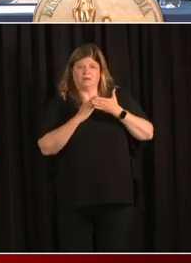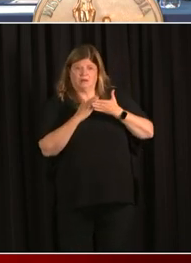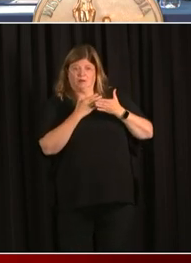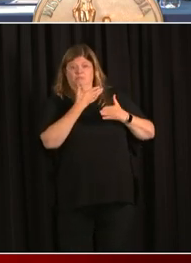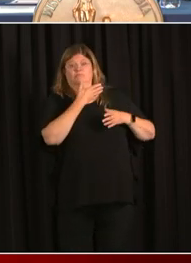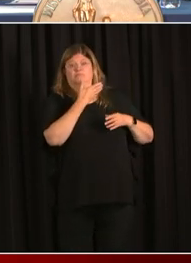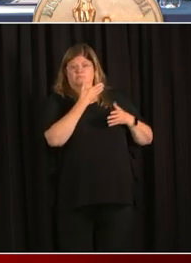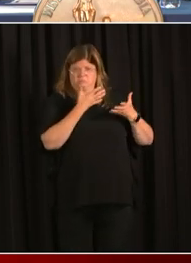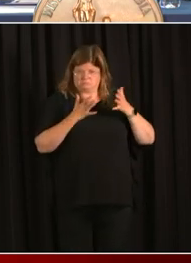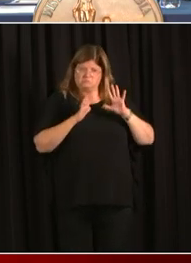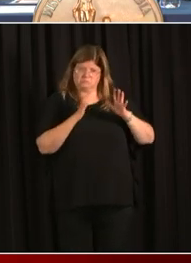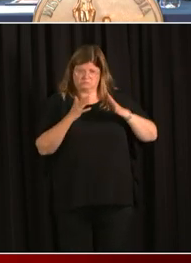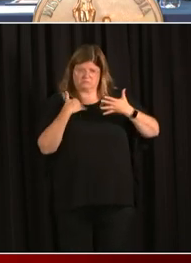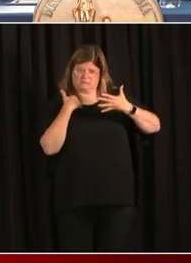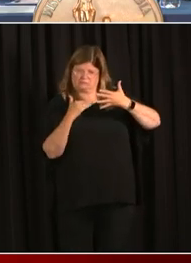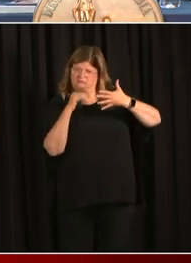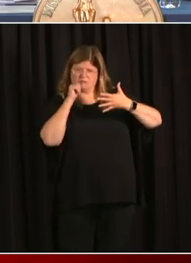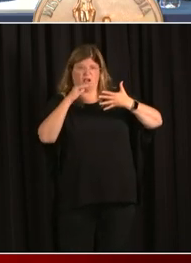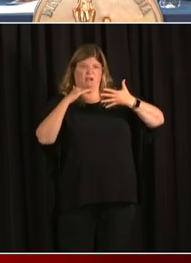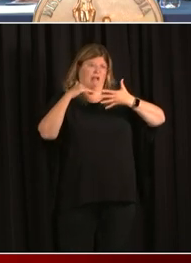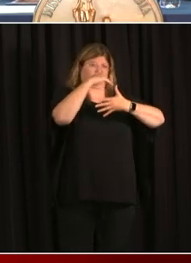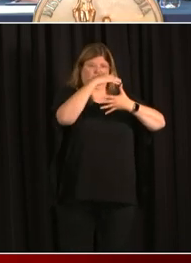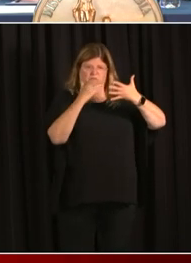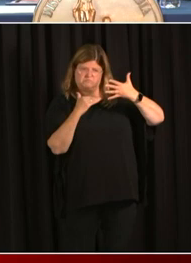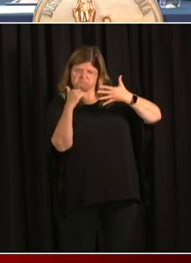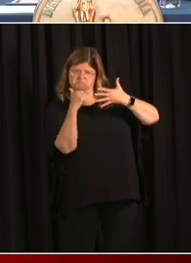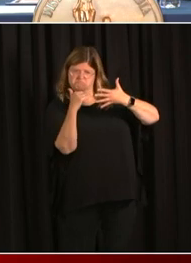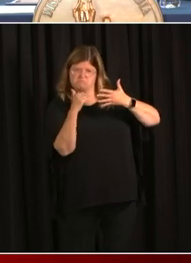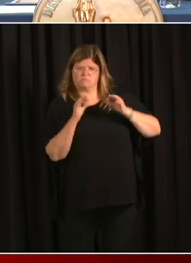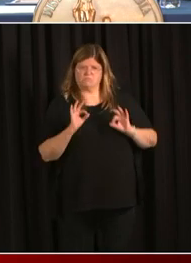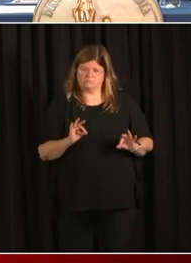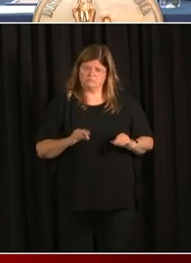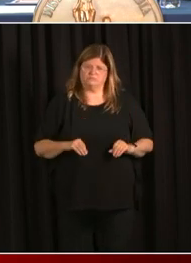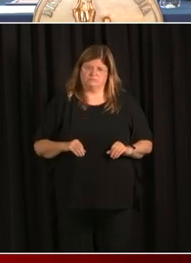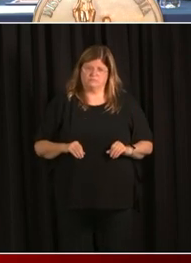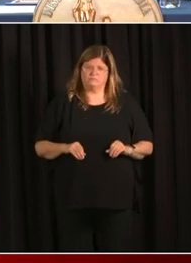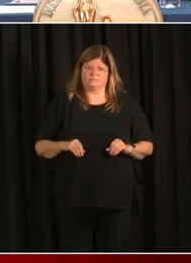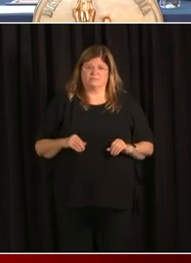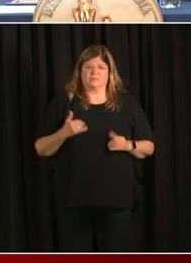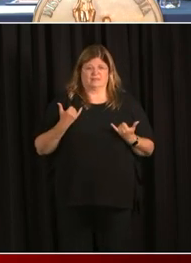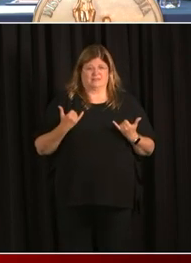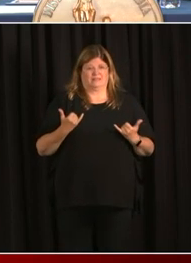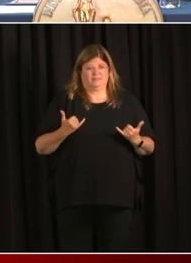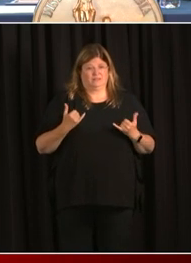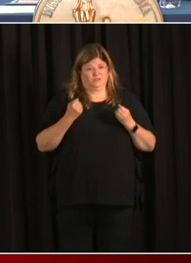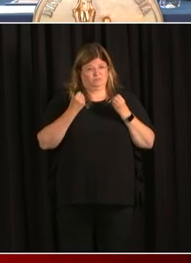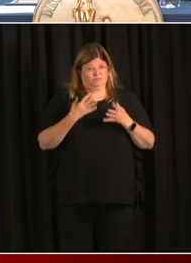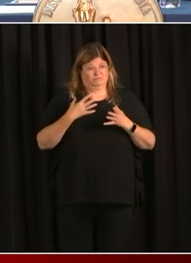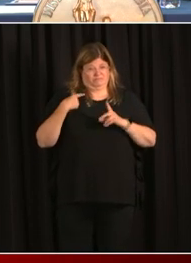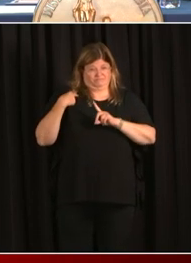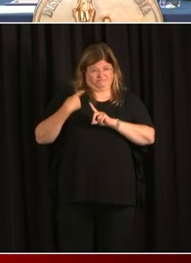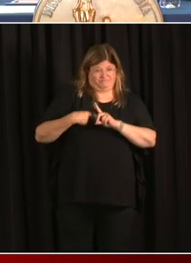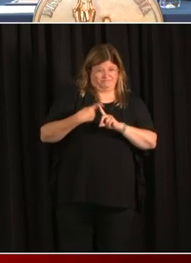stay focused on that. Also, we have over the last several months